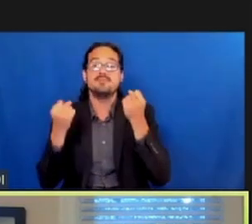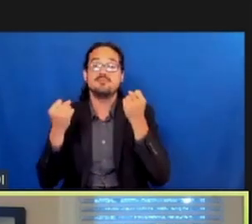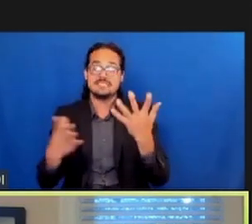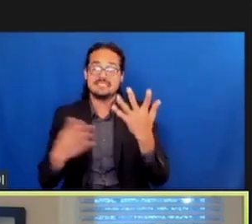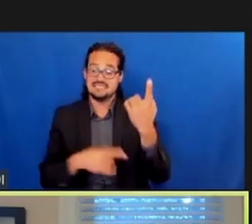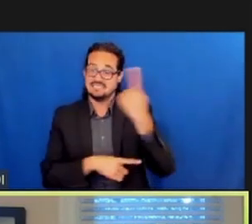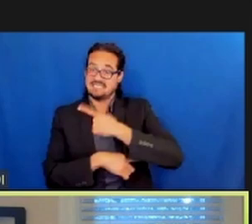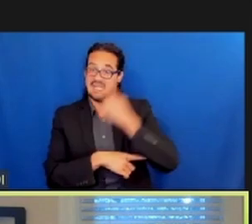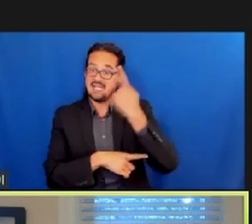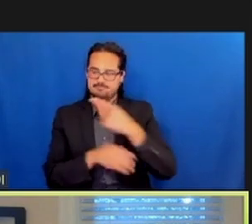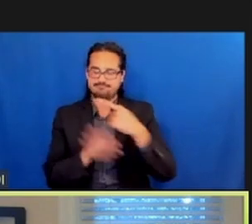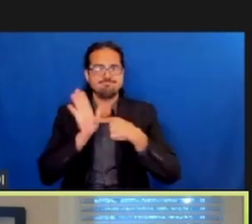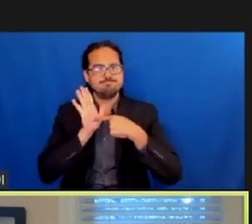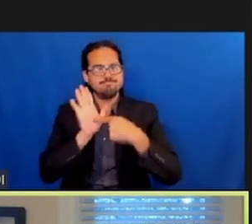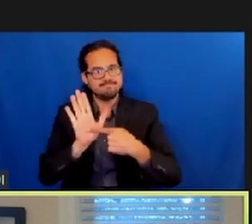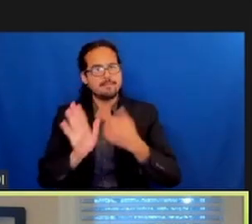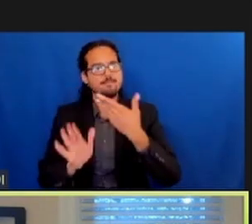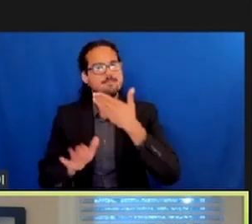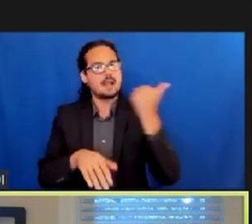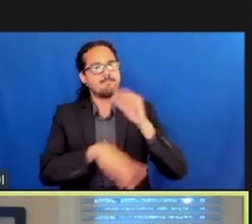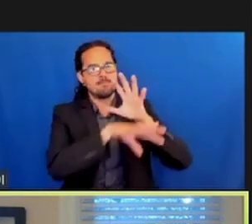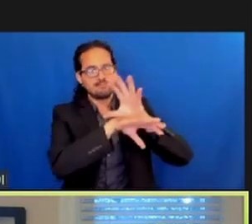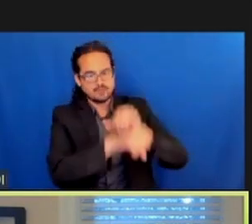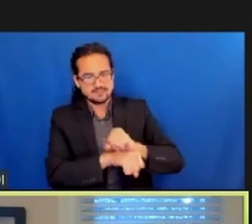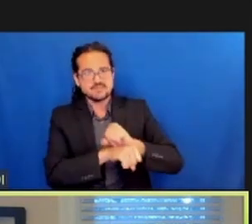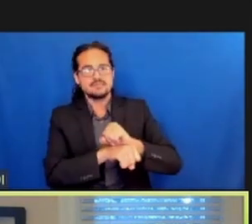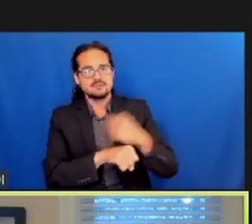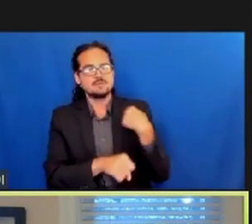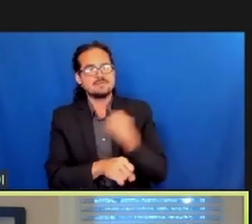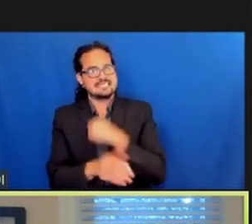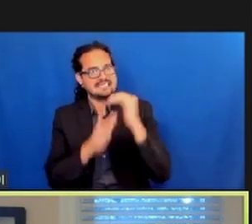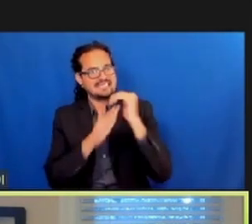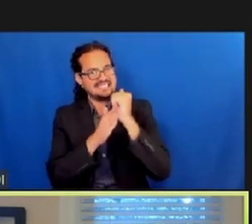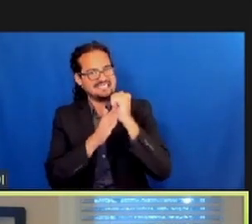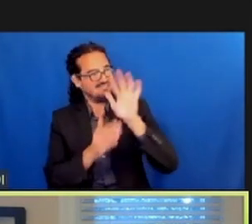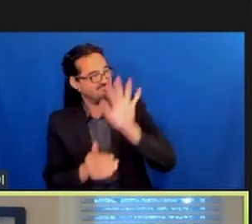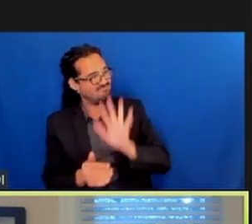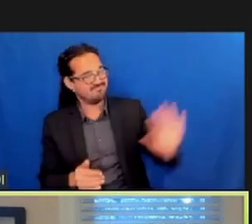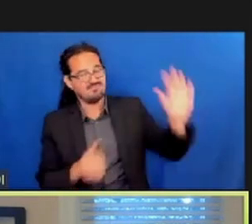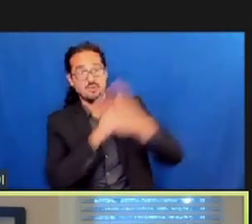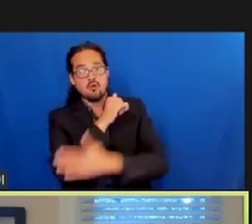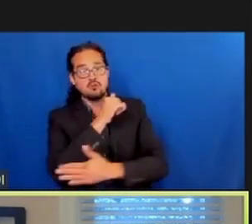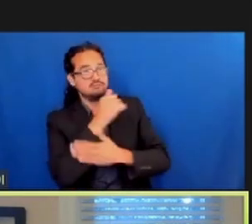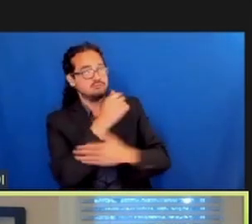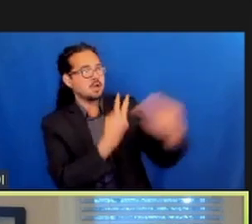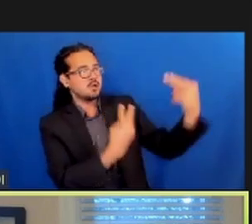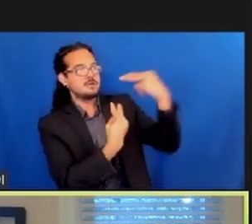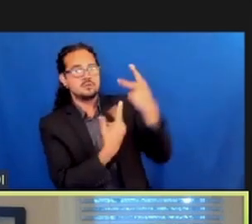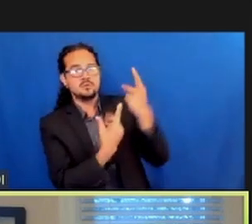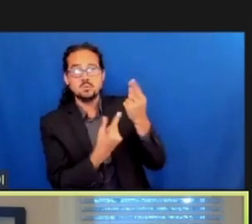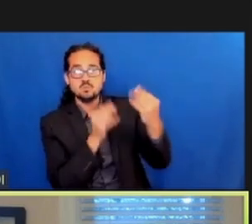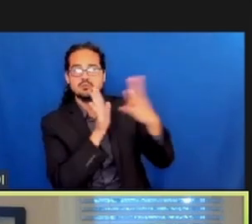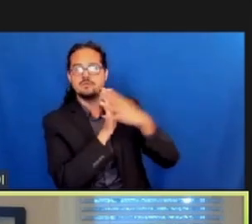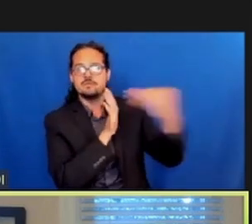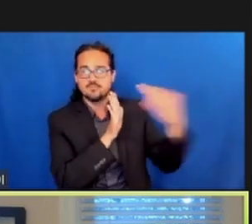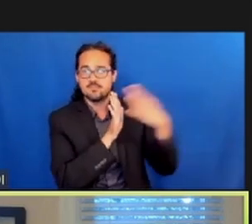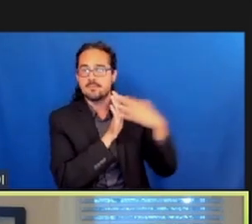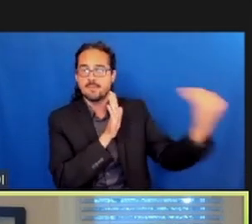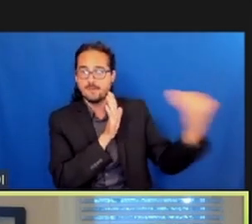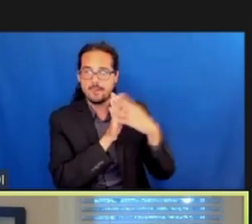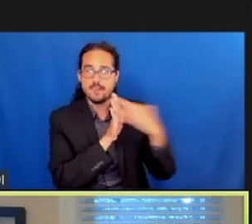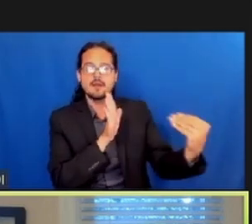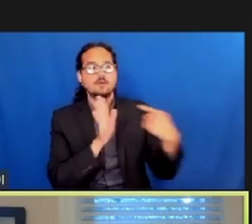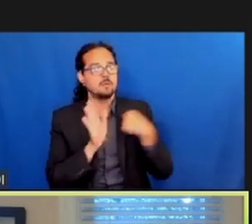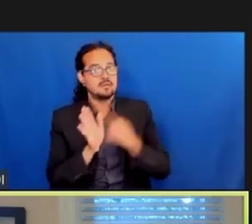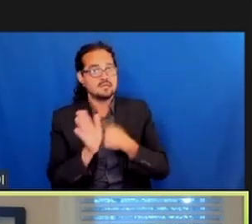infection prevention and control models at the school level. And we're able to keep the number of cases among